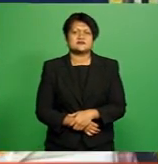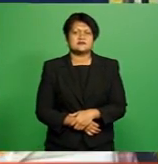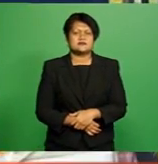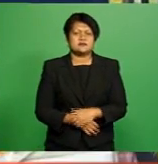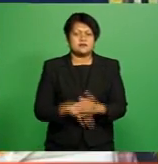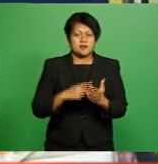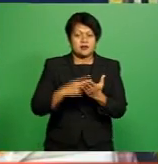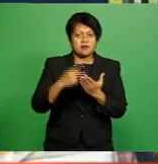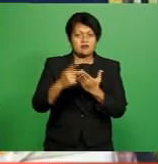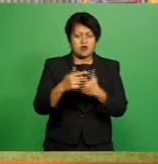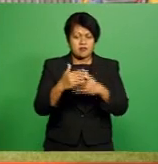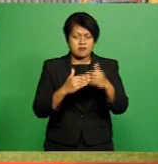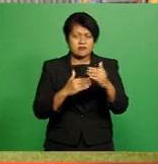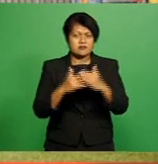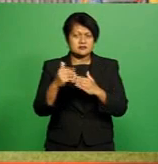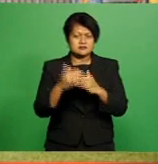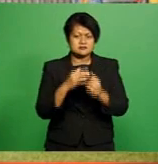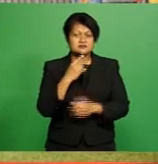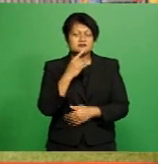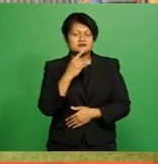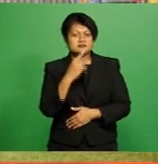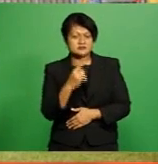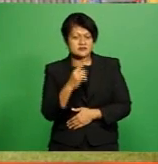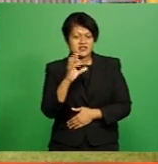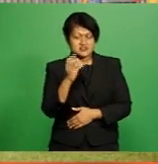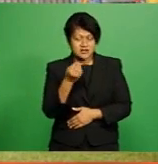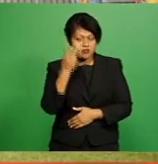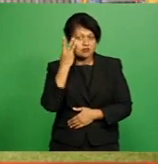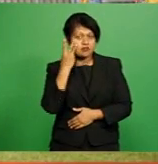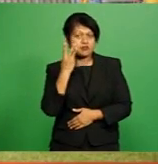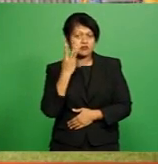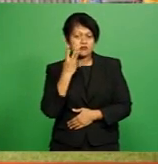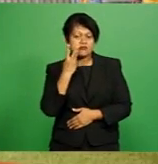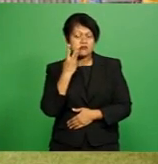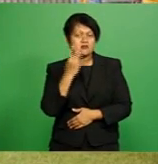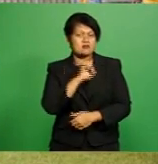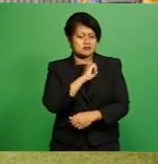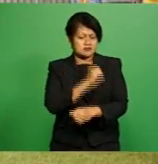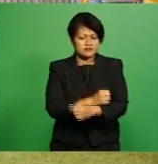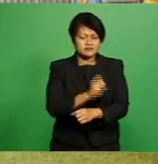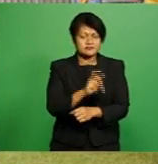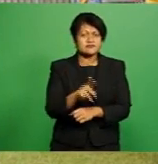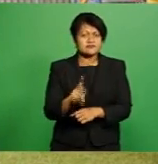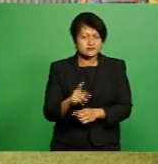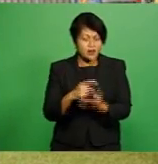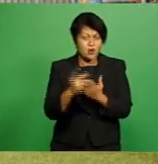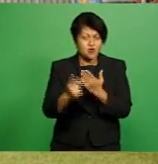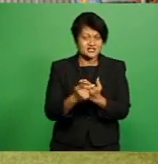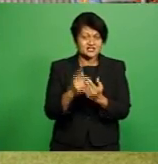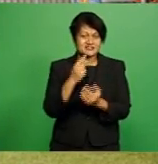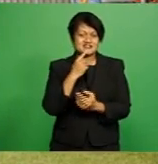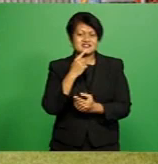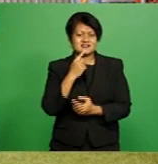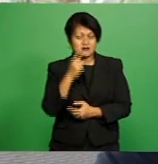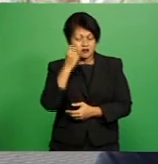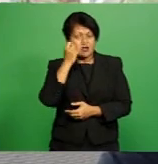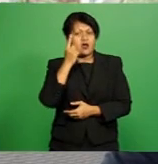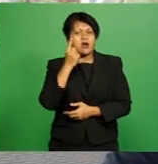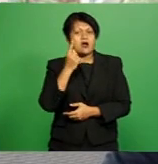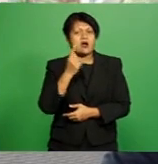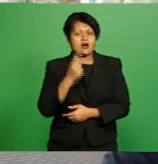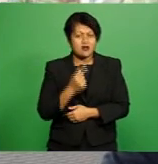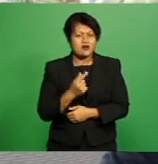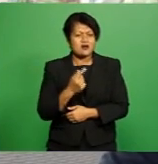Project manager Esther Karanavatu says some of these women who are part of the project have realized the potential to become entrepreneurs.